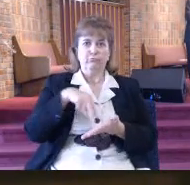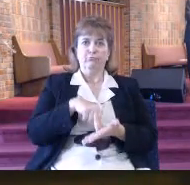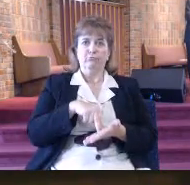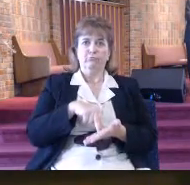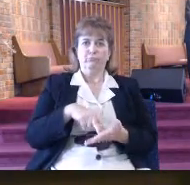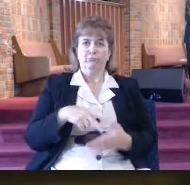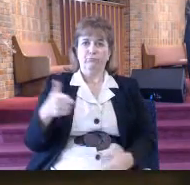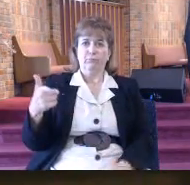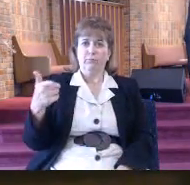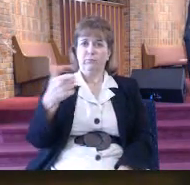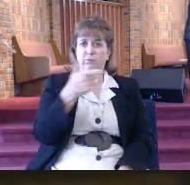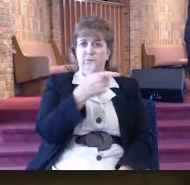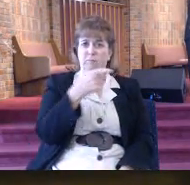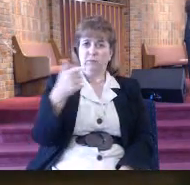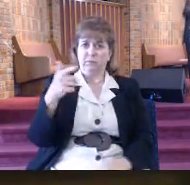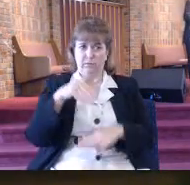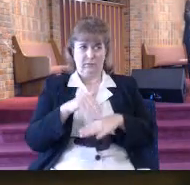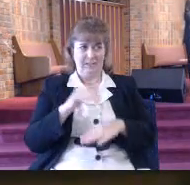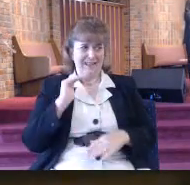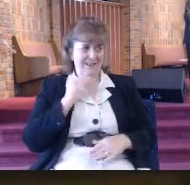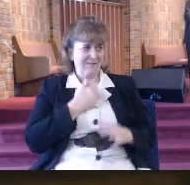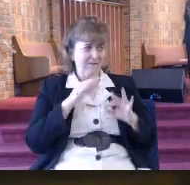shoot at our brethren?